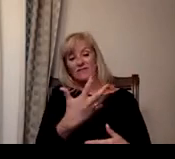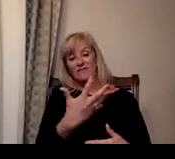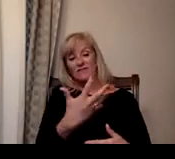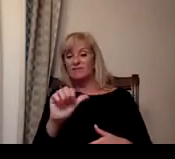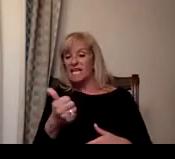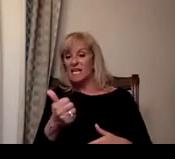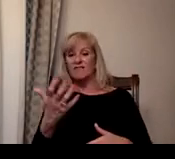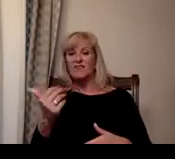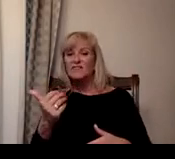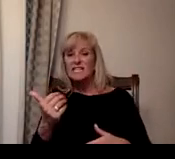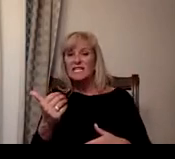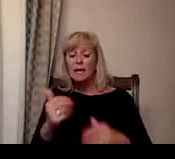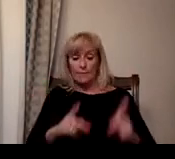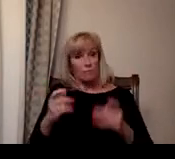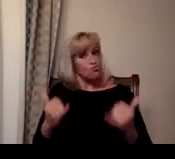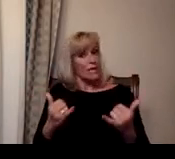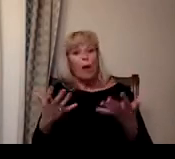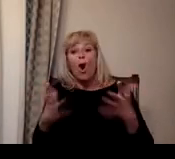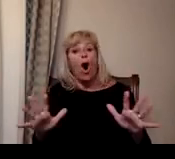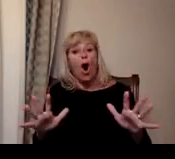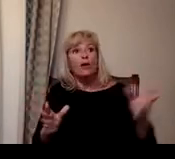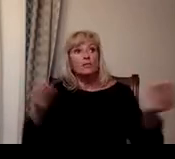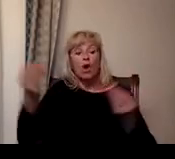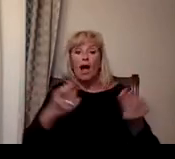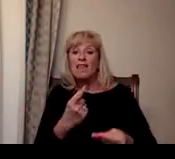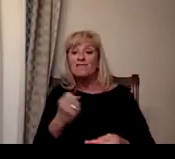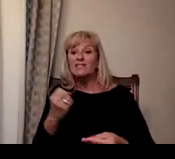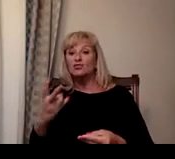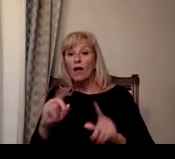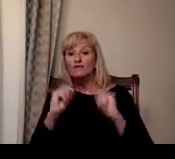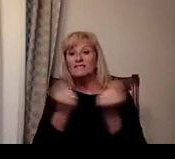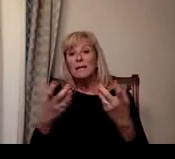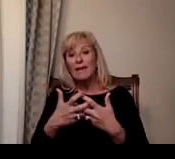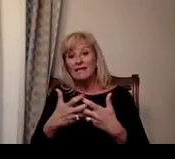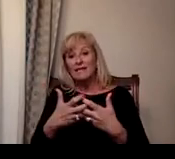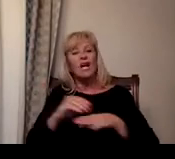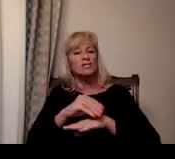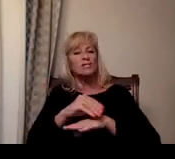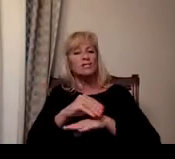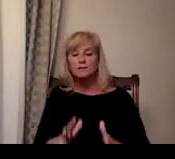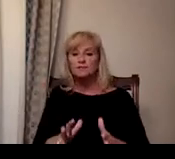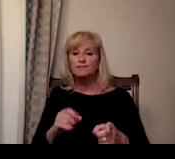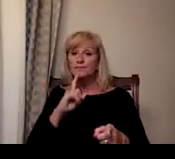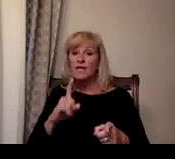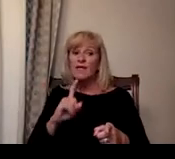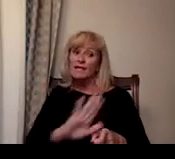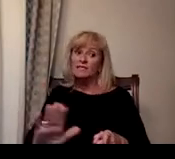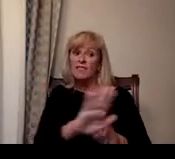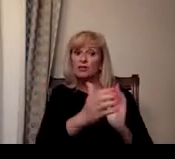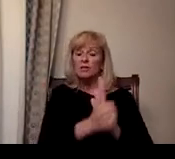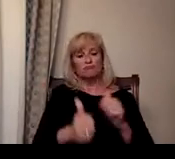10, 15. There are people right now that have already brought in 11, 12 teammates, because that's a skill set of theirs. That's